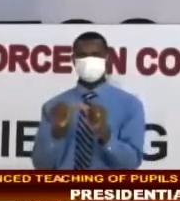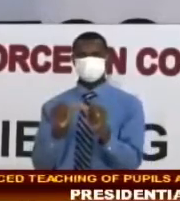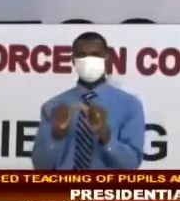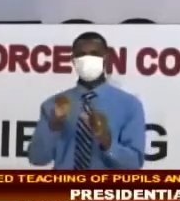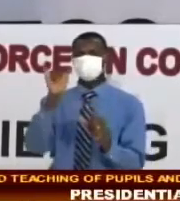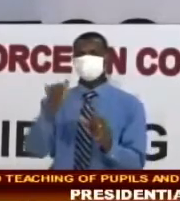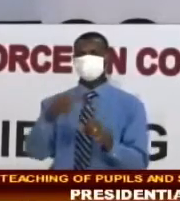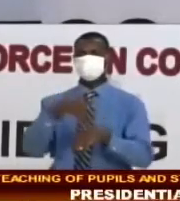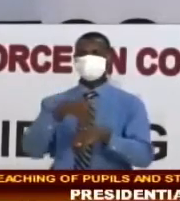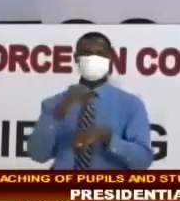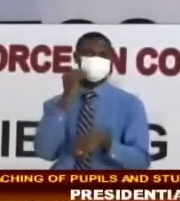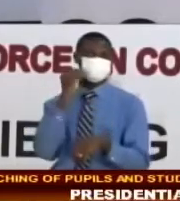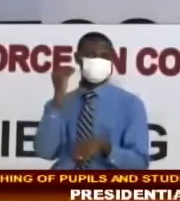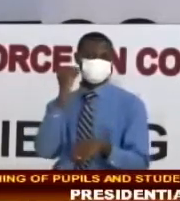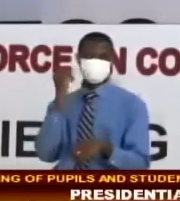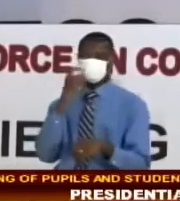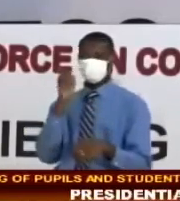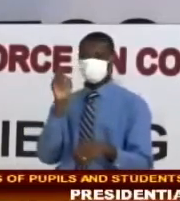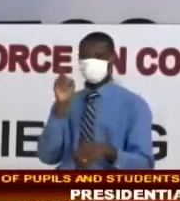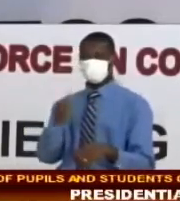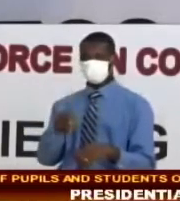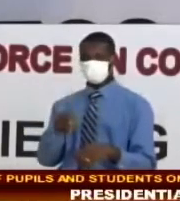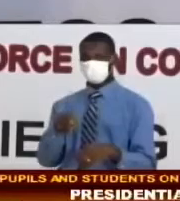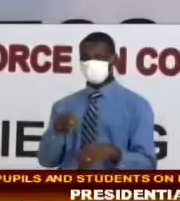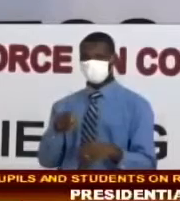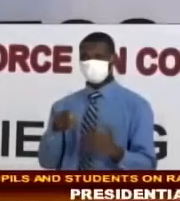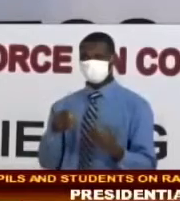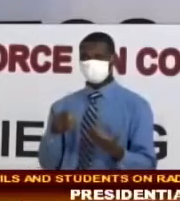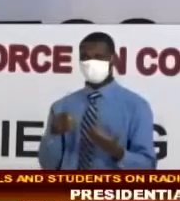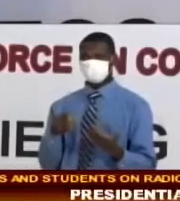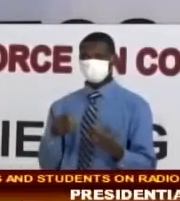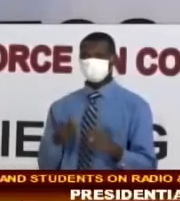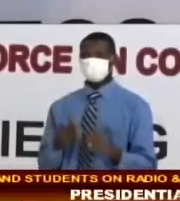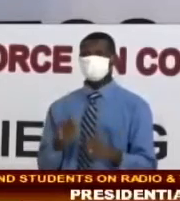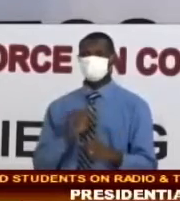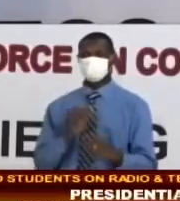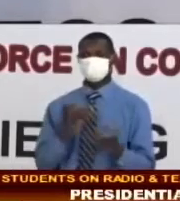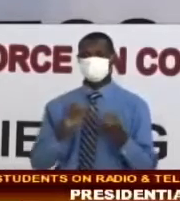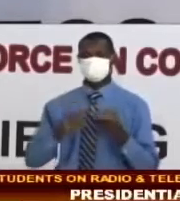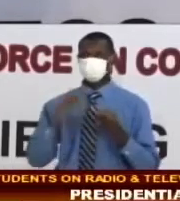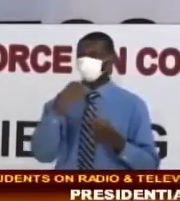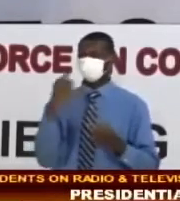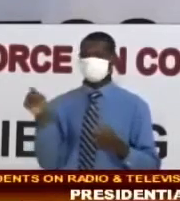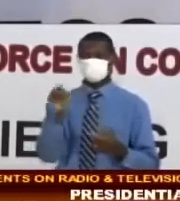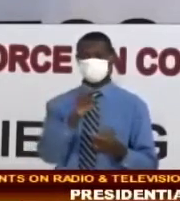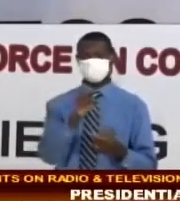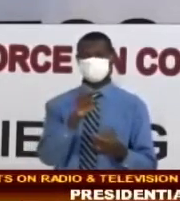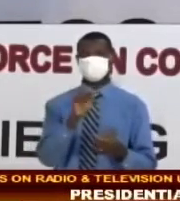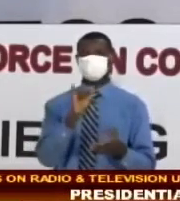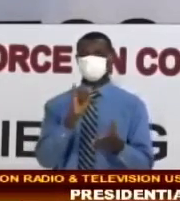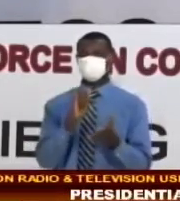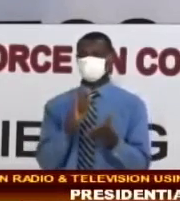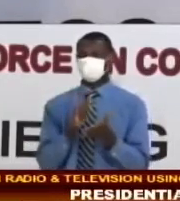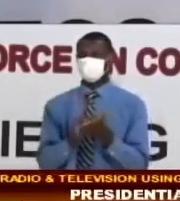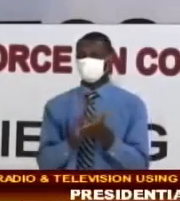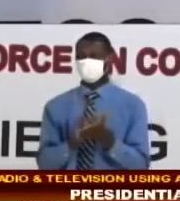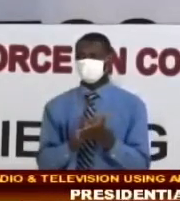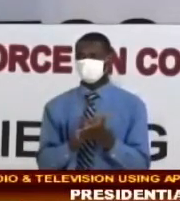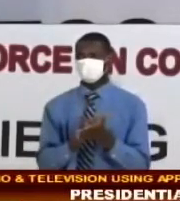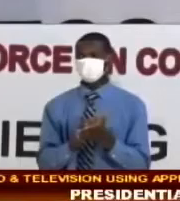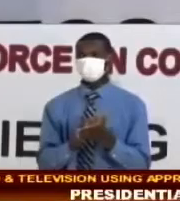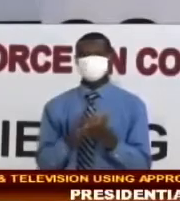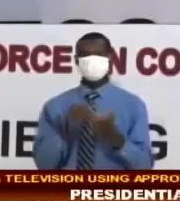Stay-at-home order, and the issue of cannabis. I would like to assure you that cannabis use is not part of the